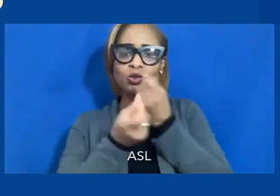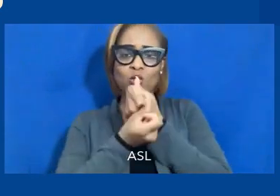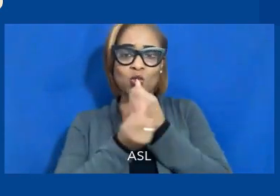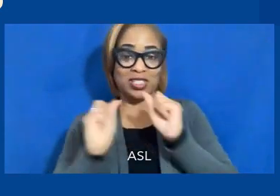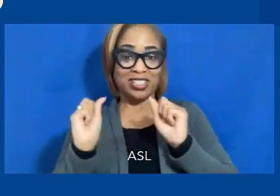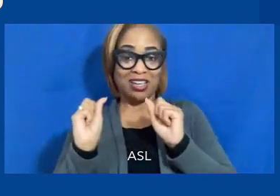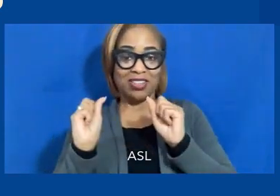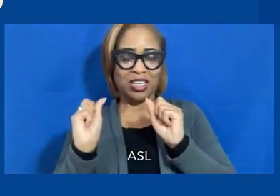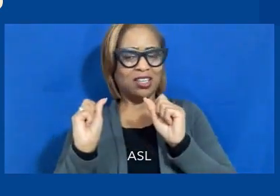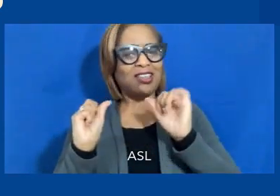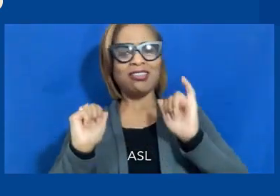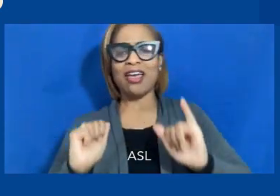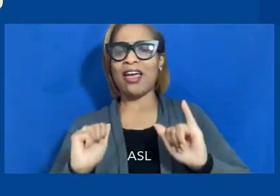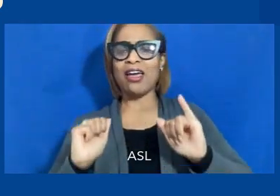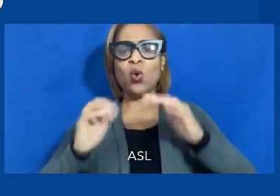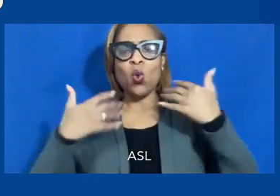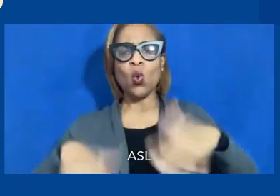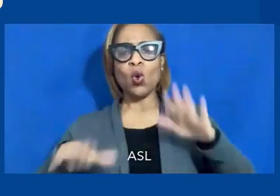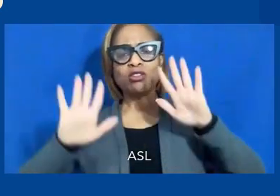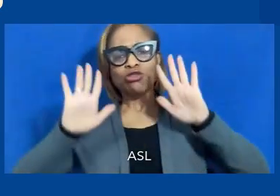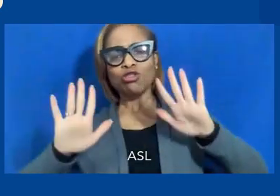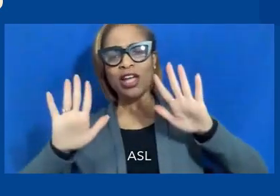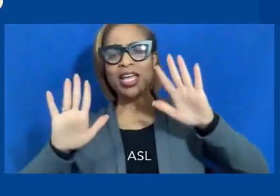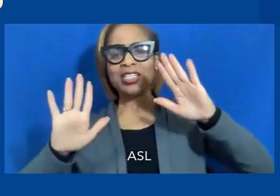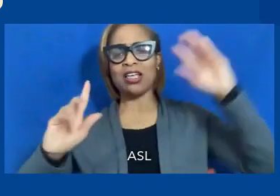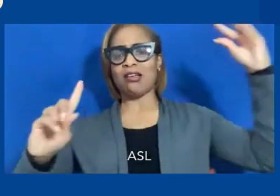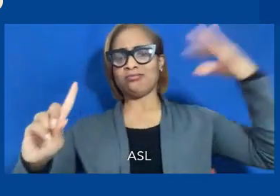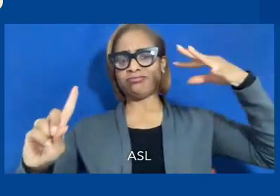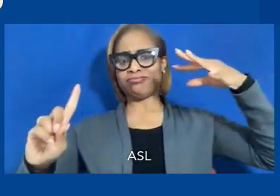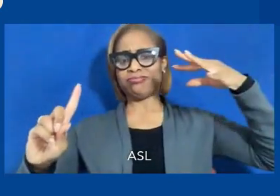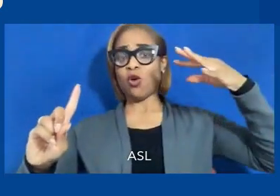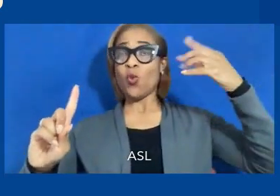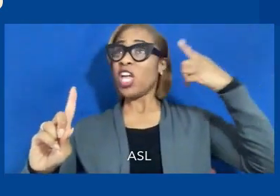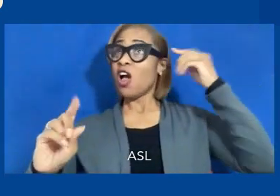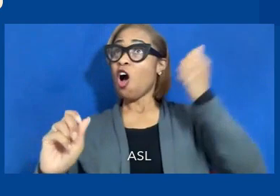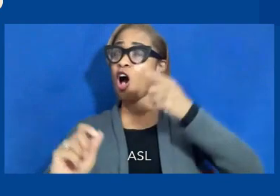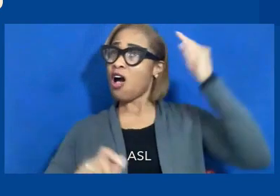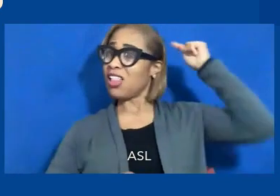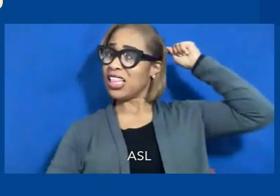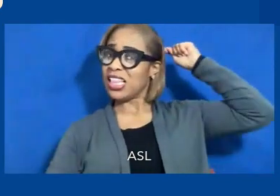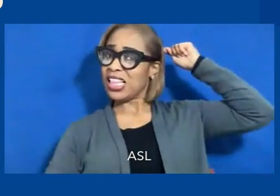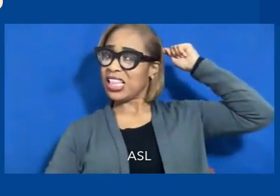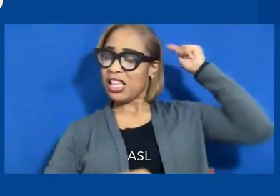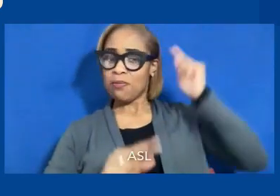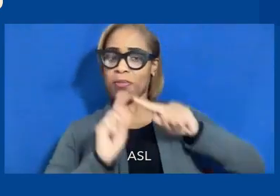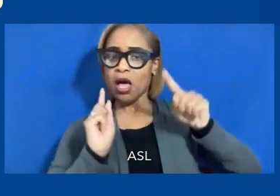that's great. It's like sunshine on something that we all carry around in our head, but we've forgotten to share it.